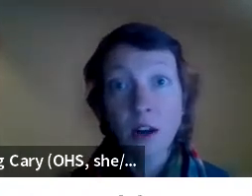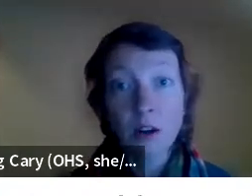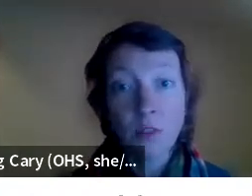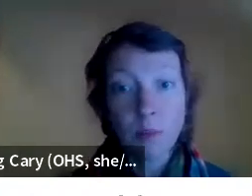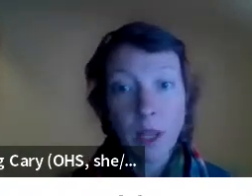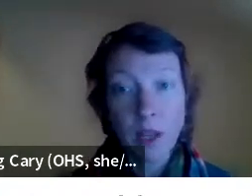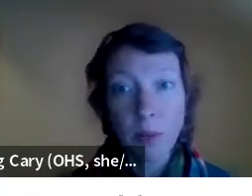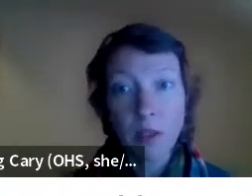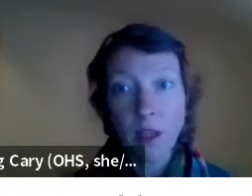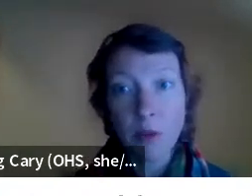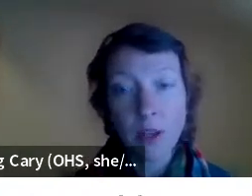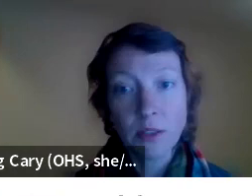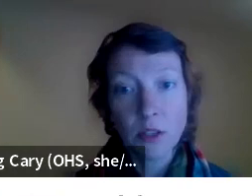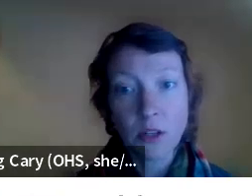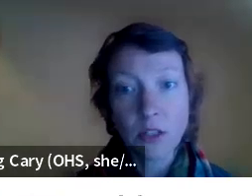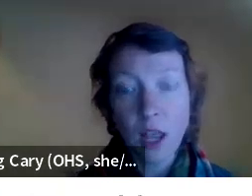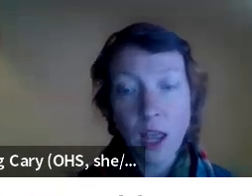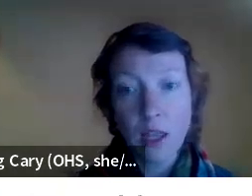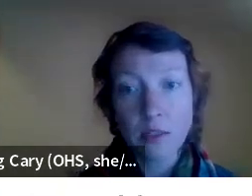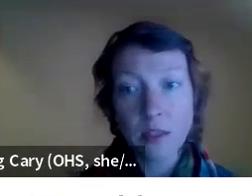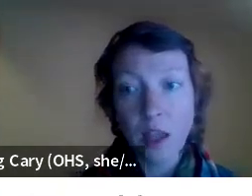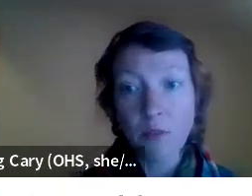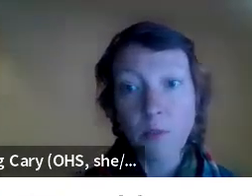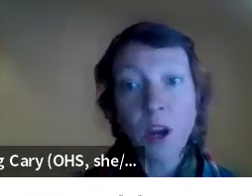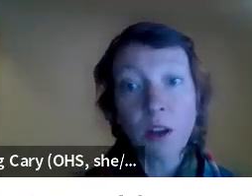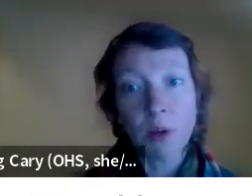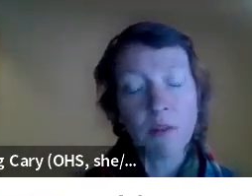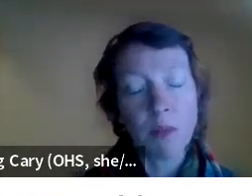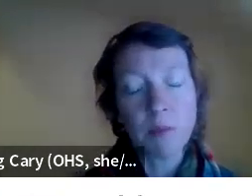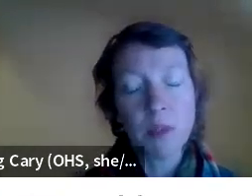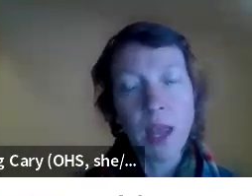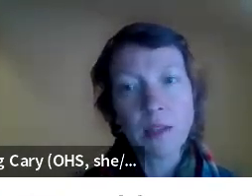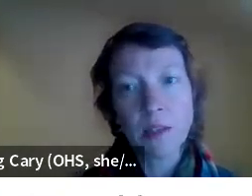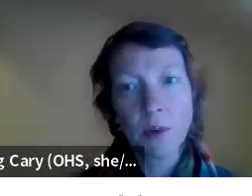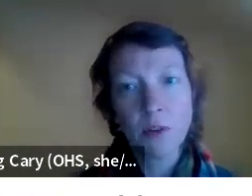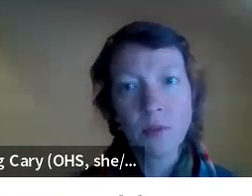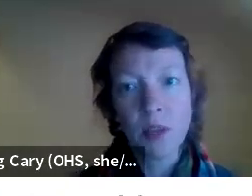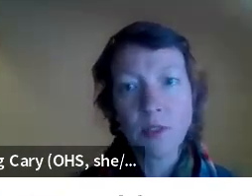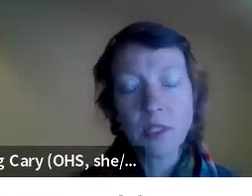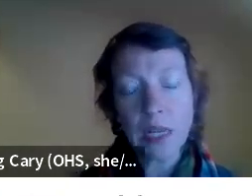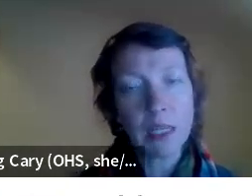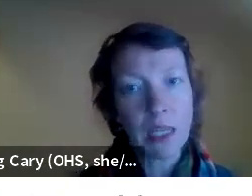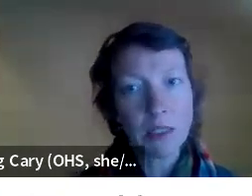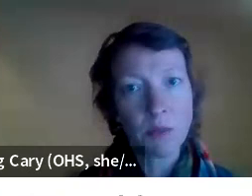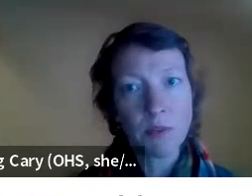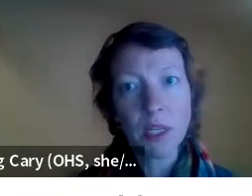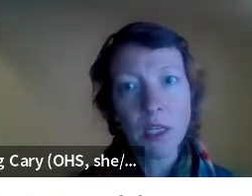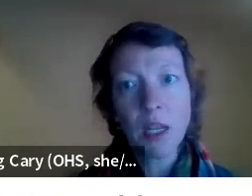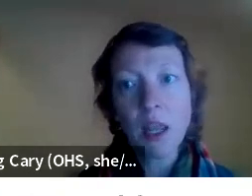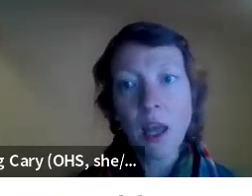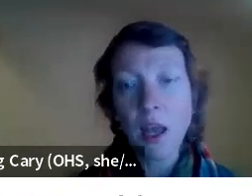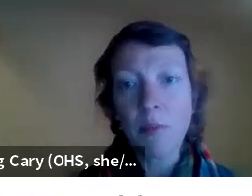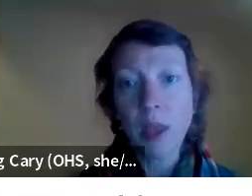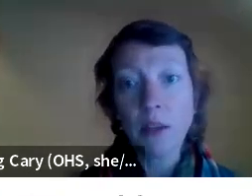date in our COVID pandemic. The Omicron surge has very quickly ramped up to the highest number of daily cases that we've